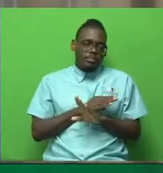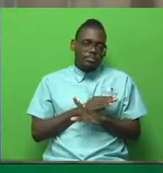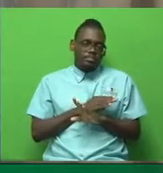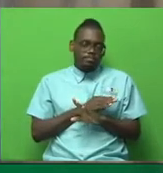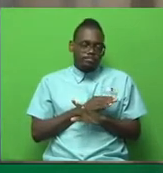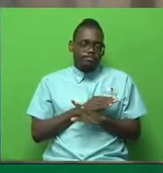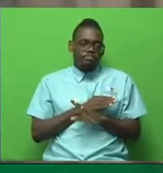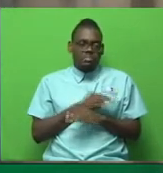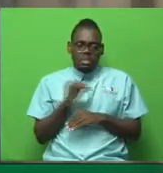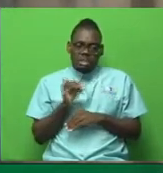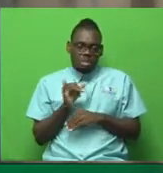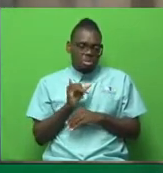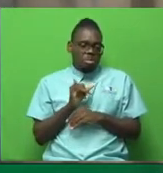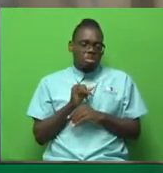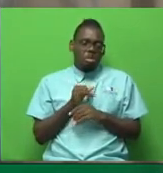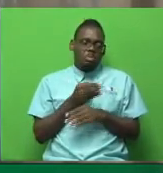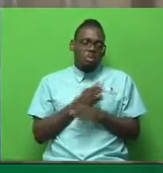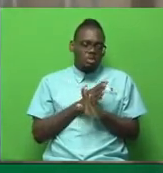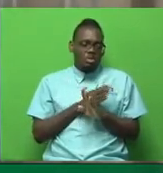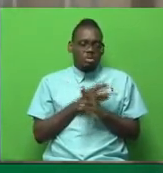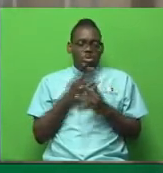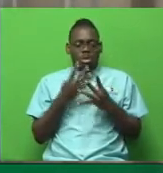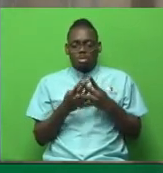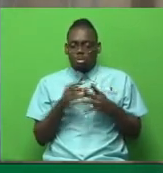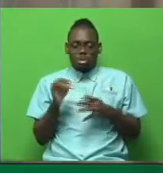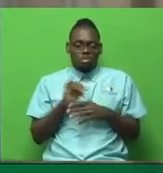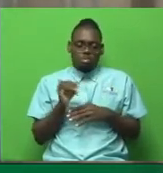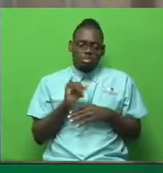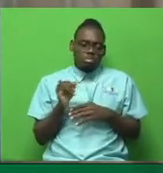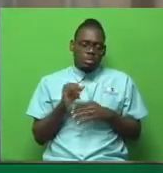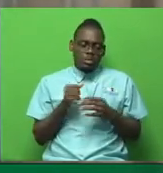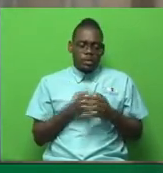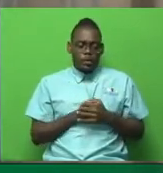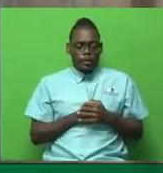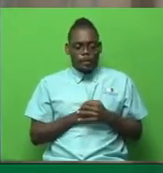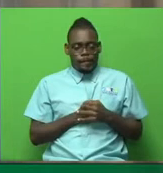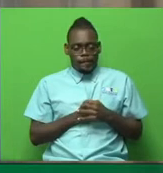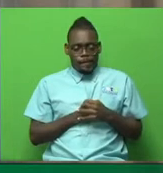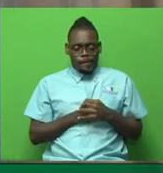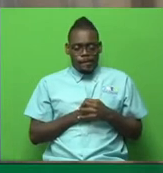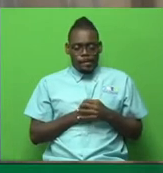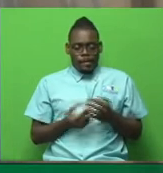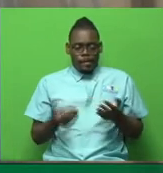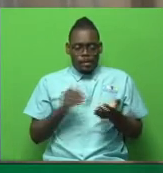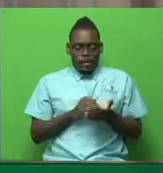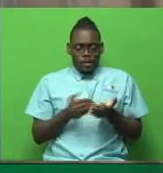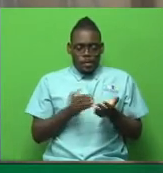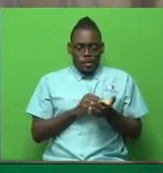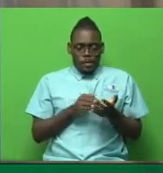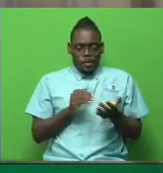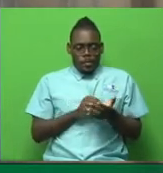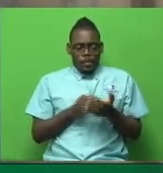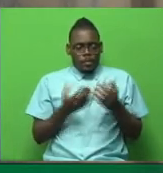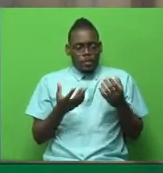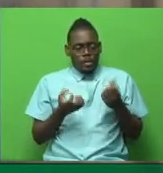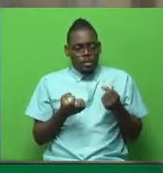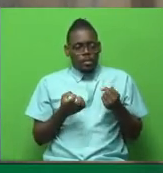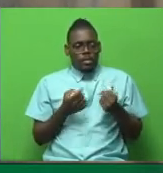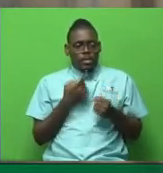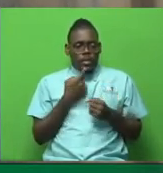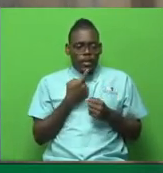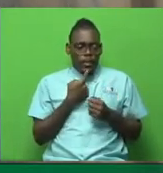come once more I want to quote another example of The